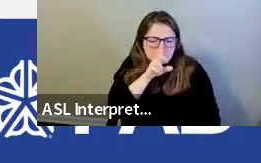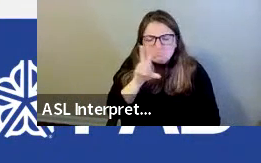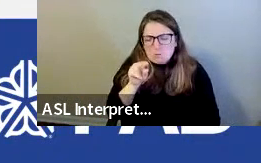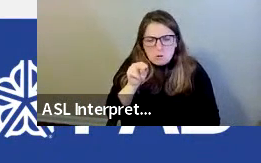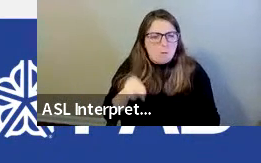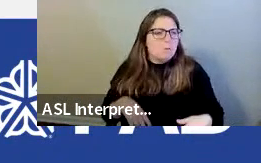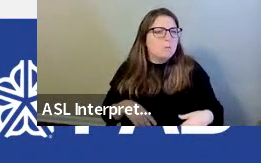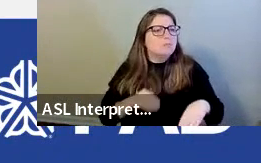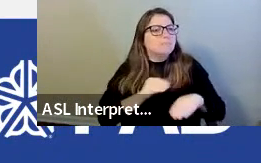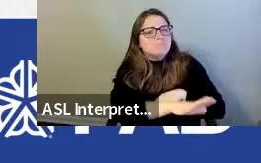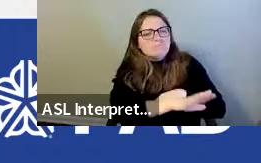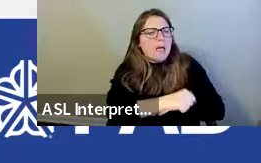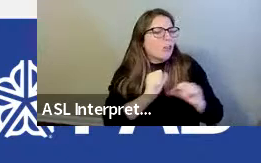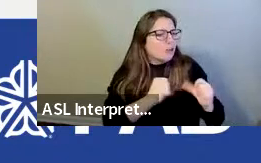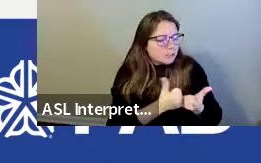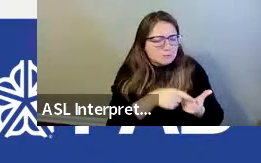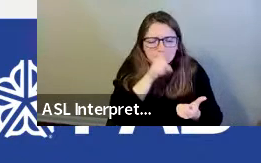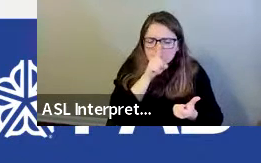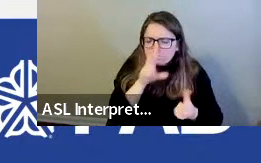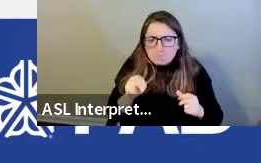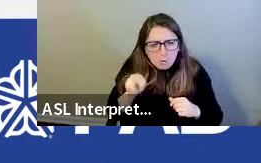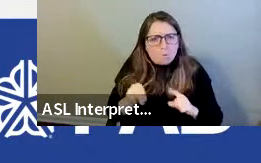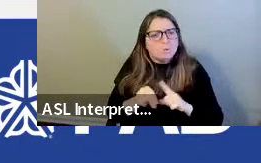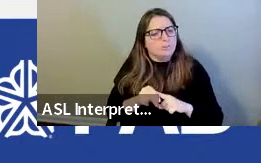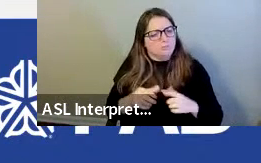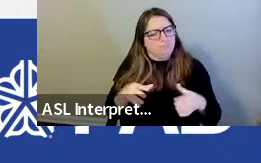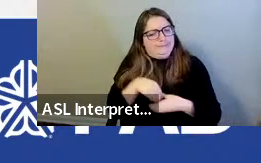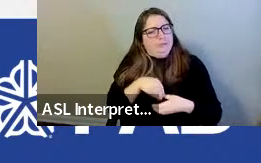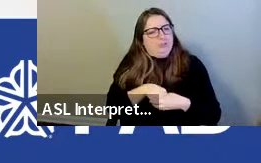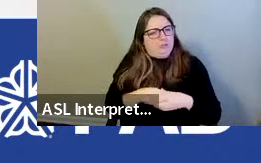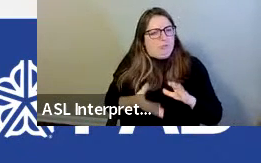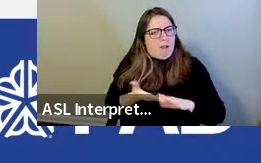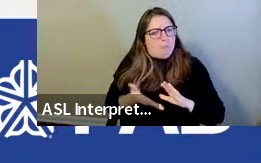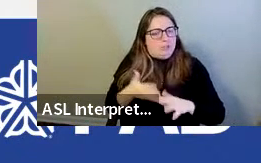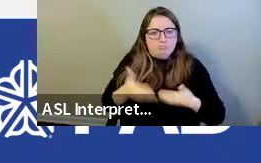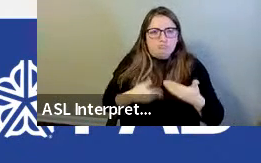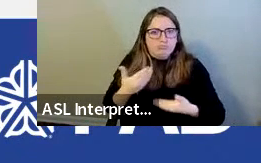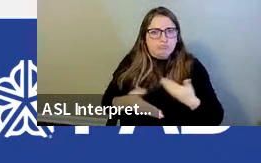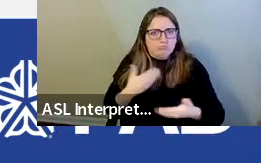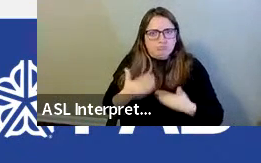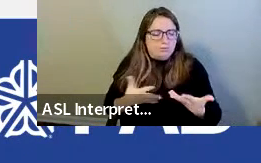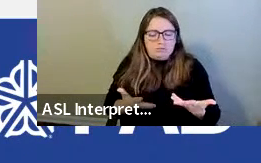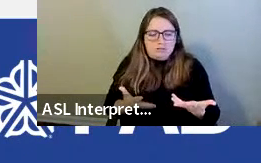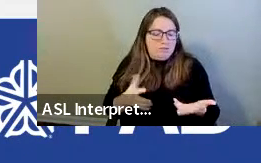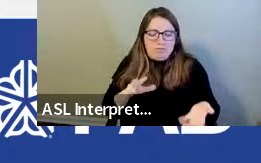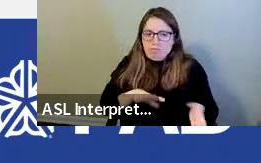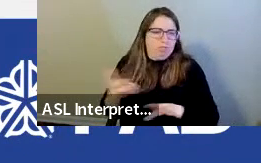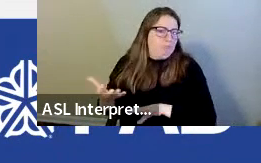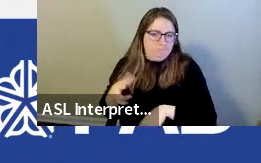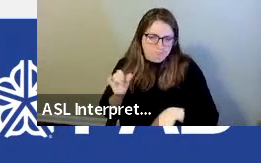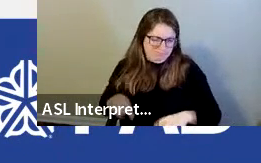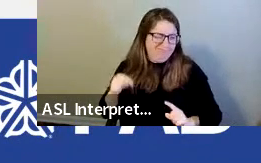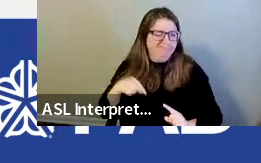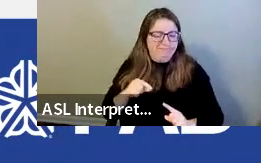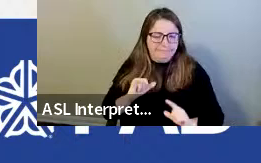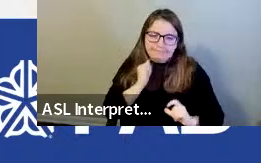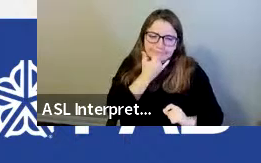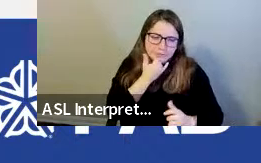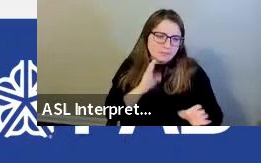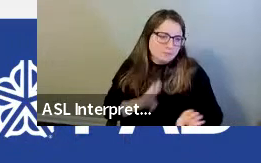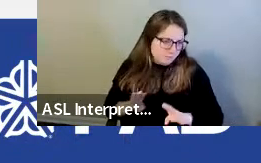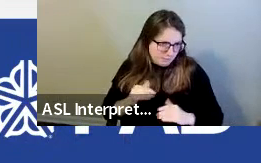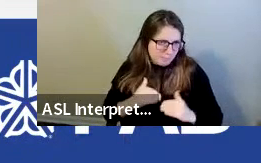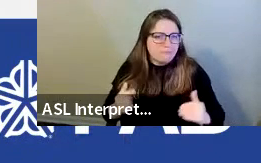1. So in the event that, rather, I'll get to those here in a little bit. So that's our level